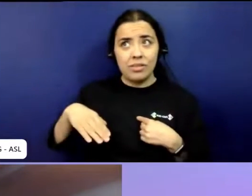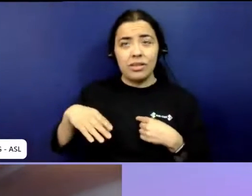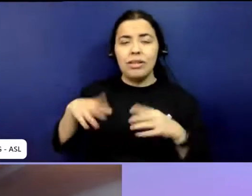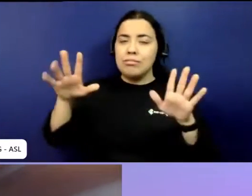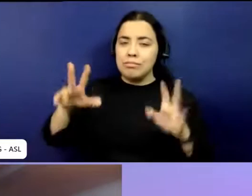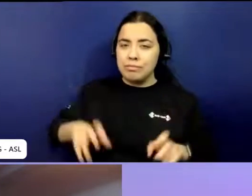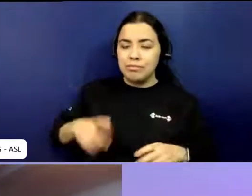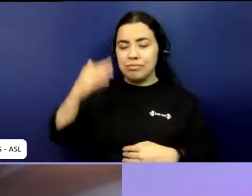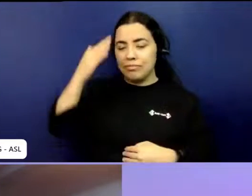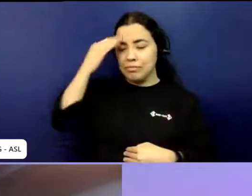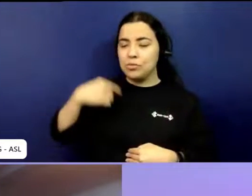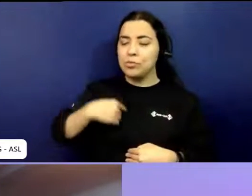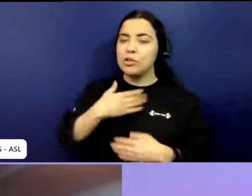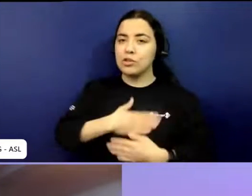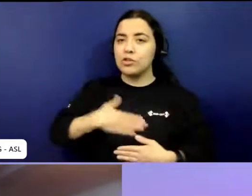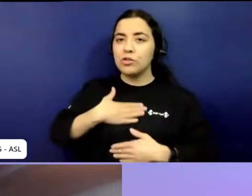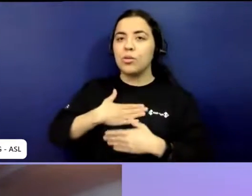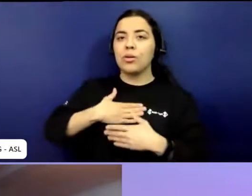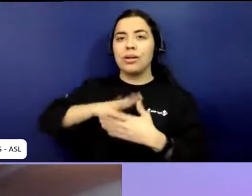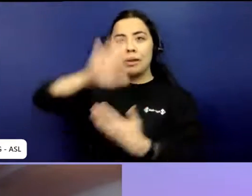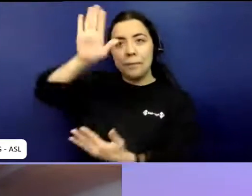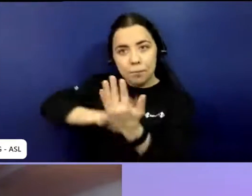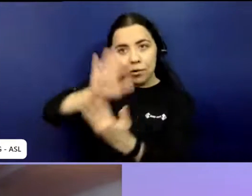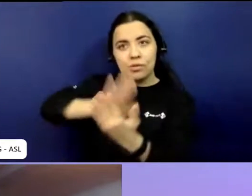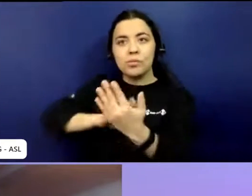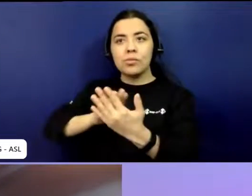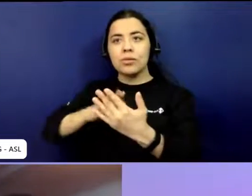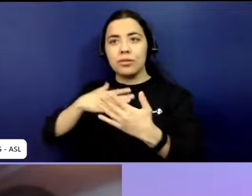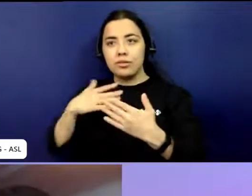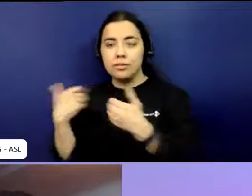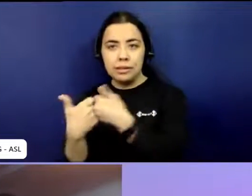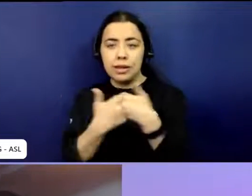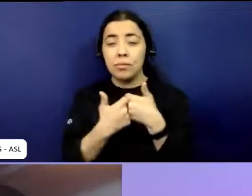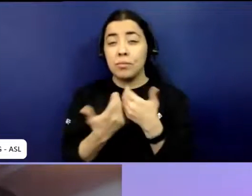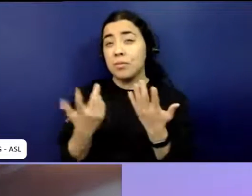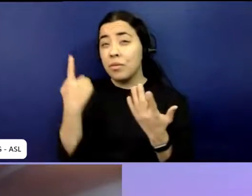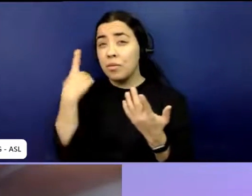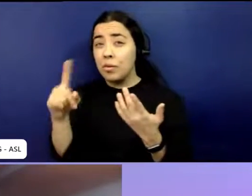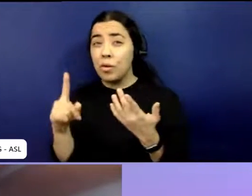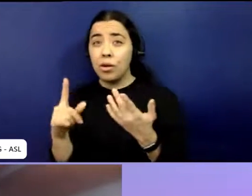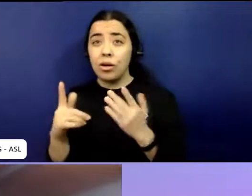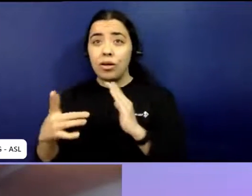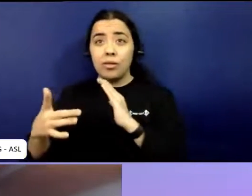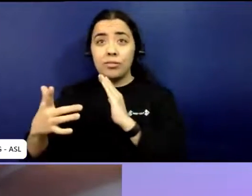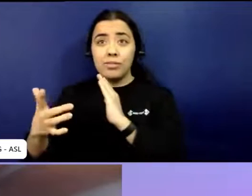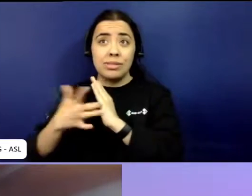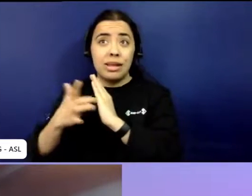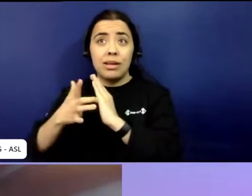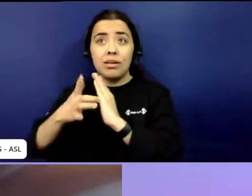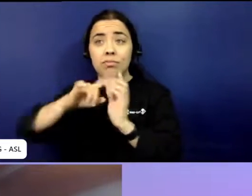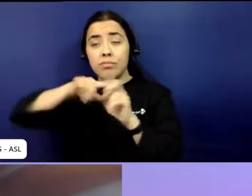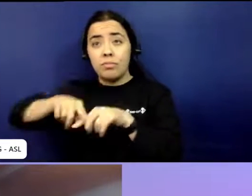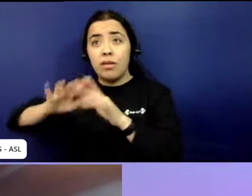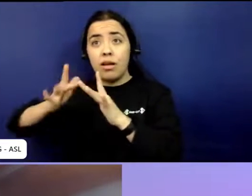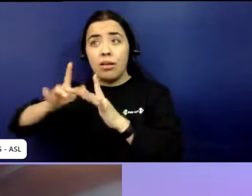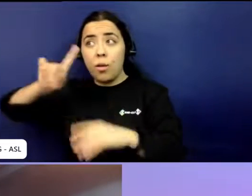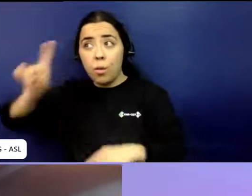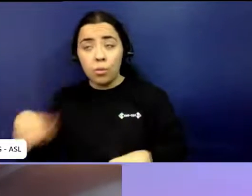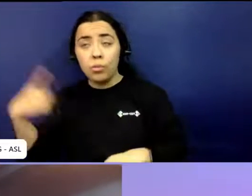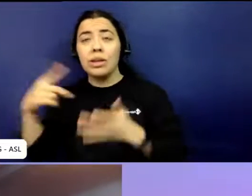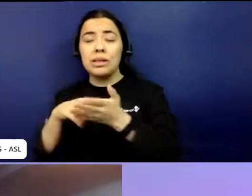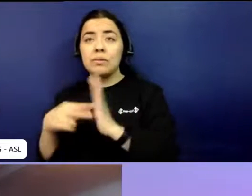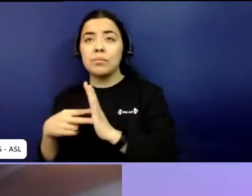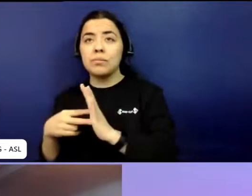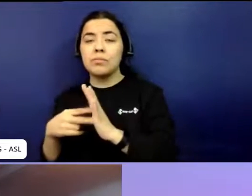enjoy doing this in person. The most asynchronous would be recordings that others can go back